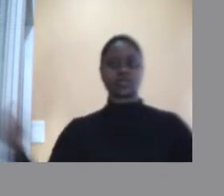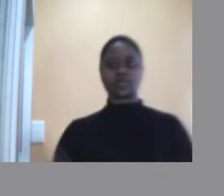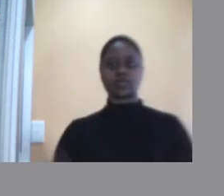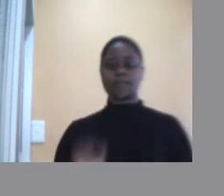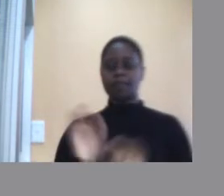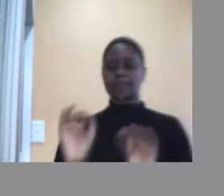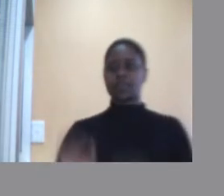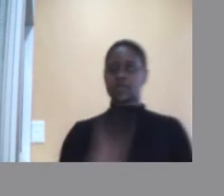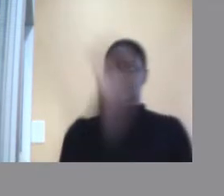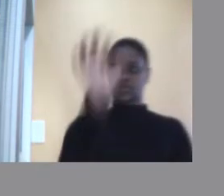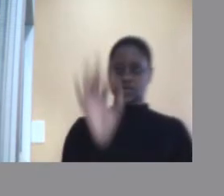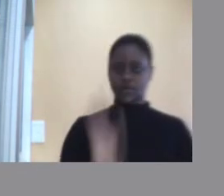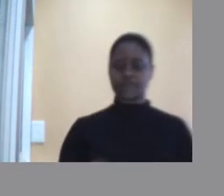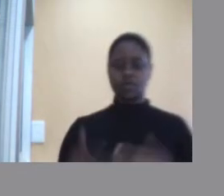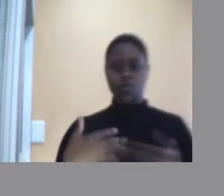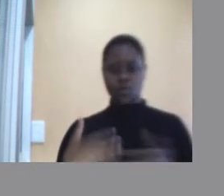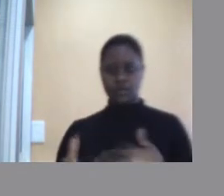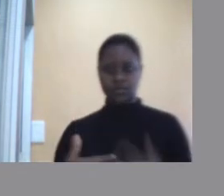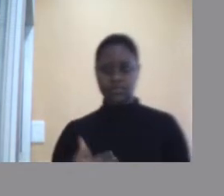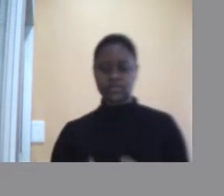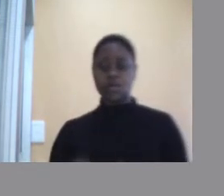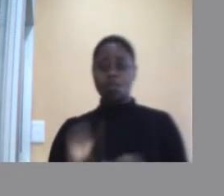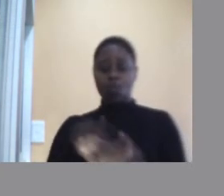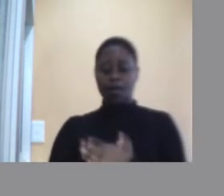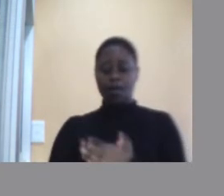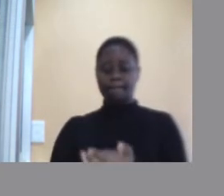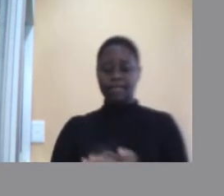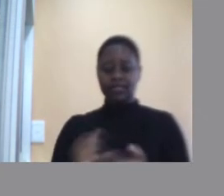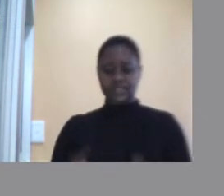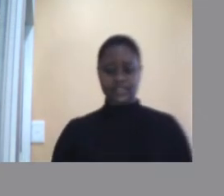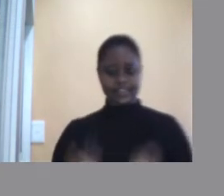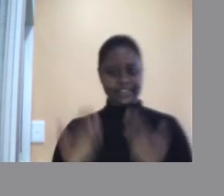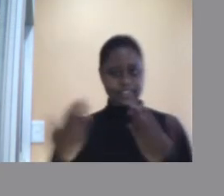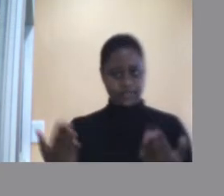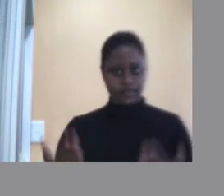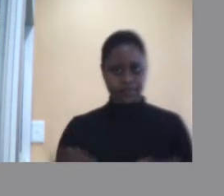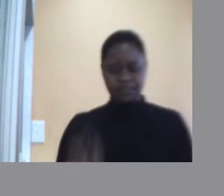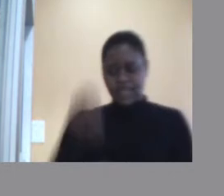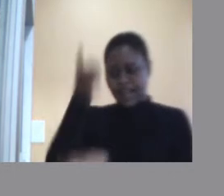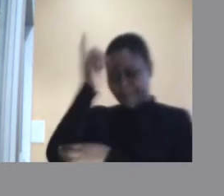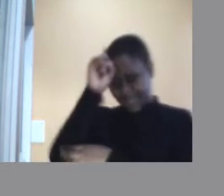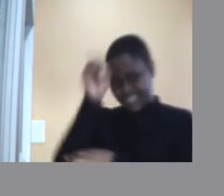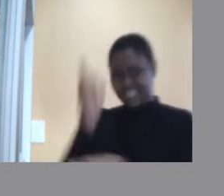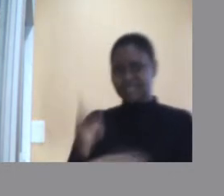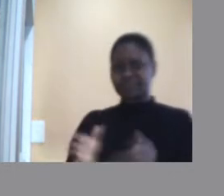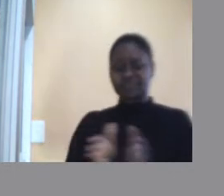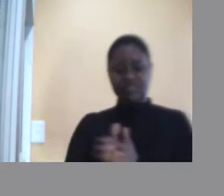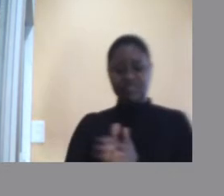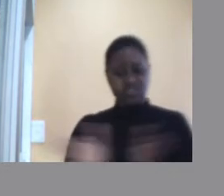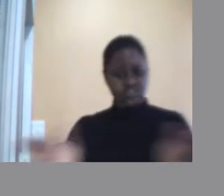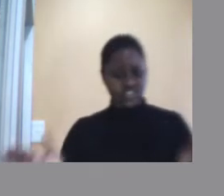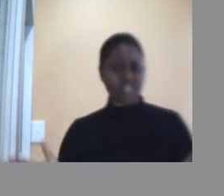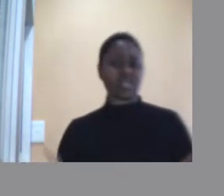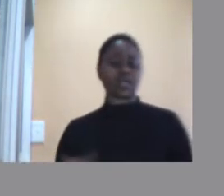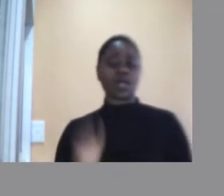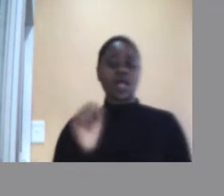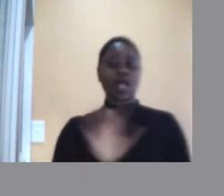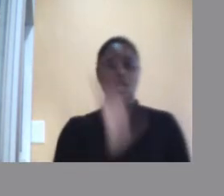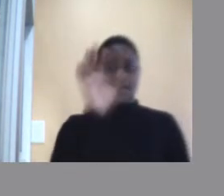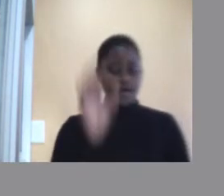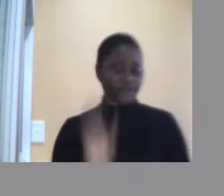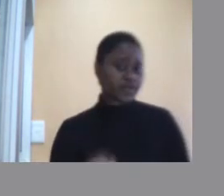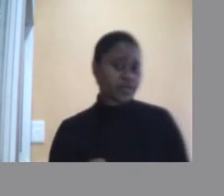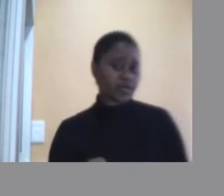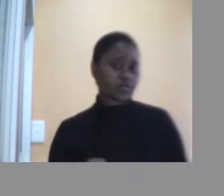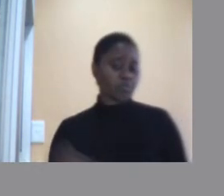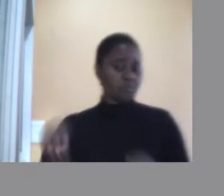Africa. However, we must remain deliberately biased to Black in generally and Africans in particularly,